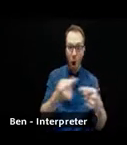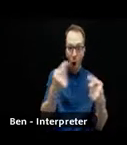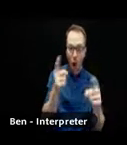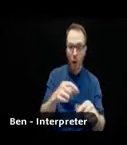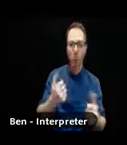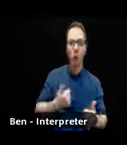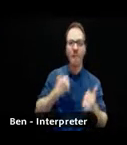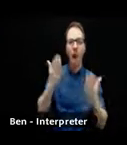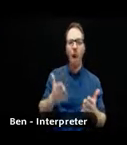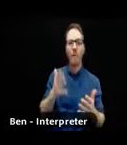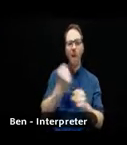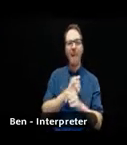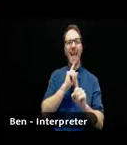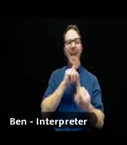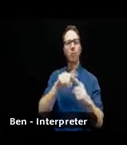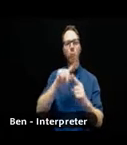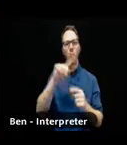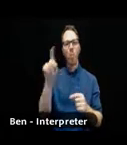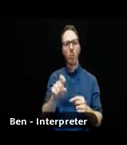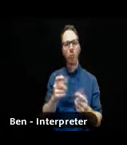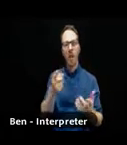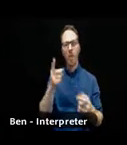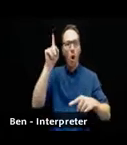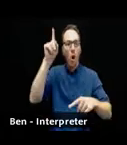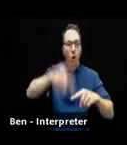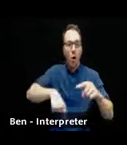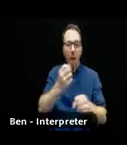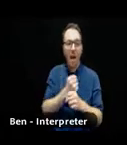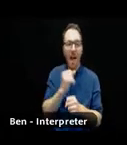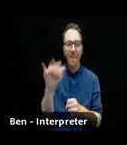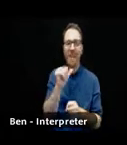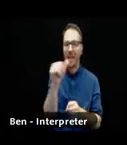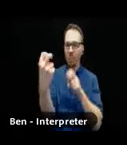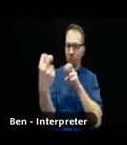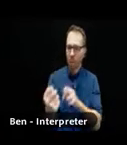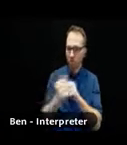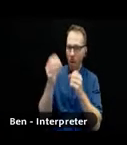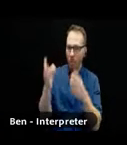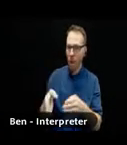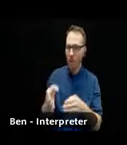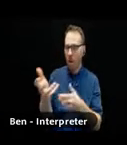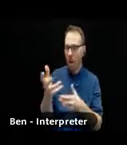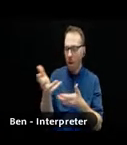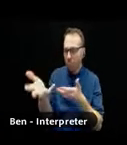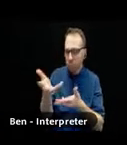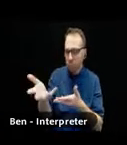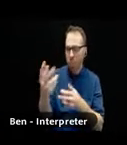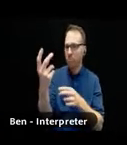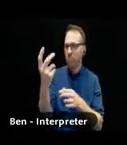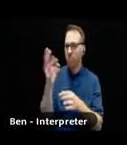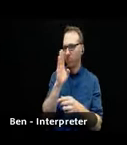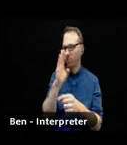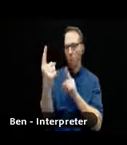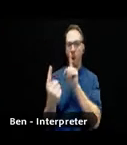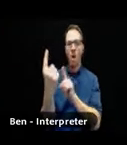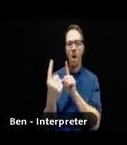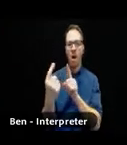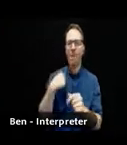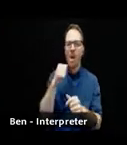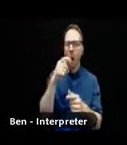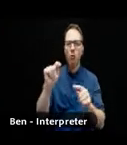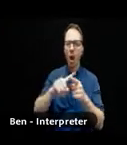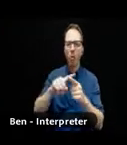get answers to questions that they could never have gotten if they didn't sit down with a person who harmed them. And so I'm not trying to be